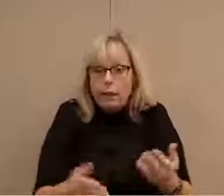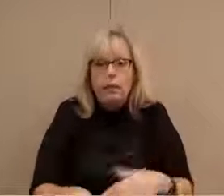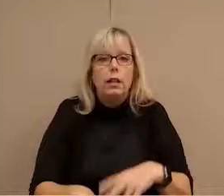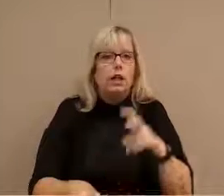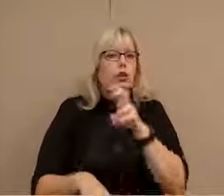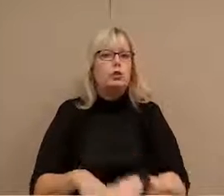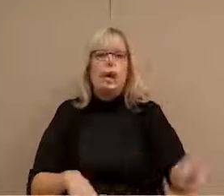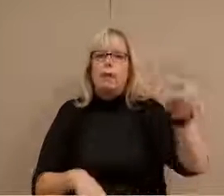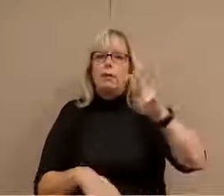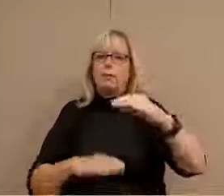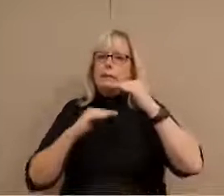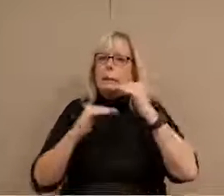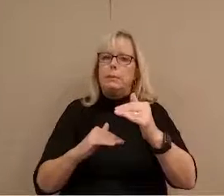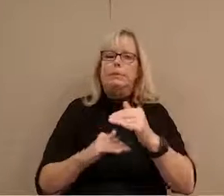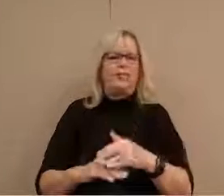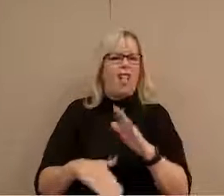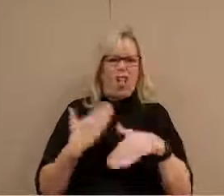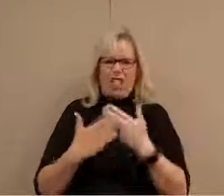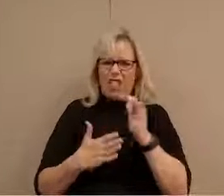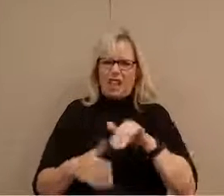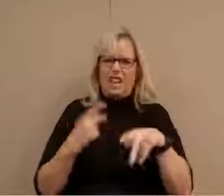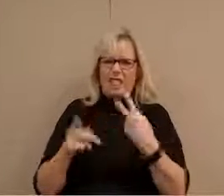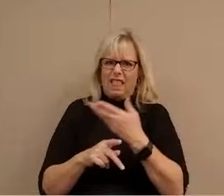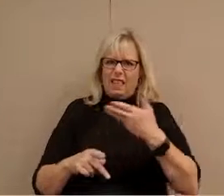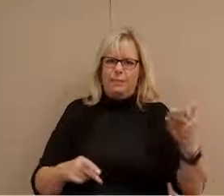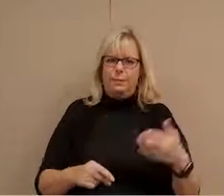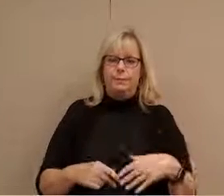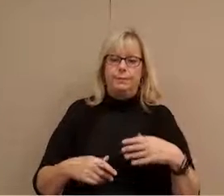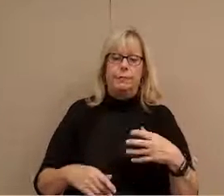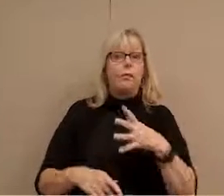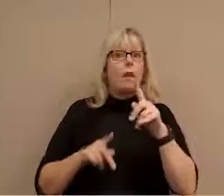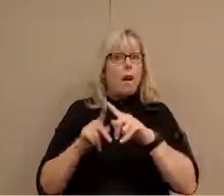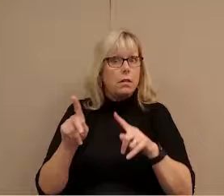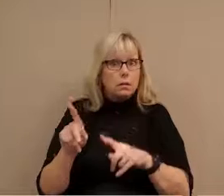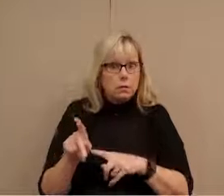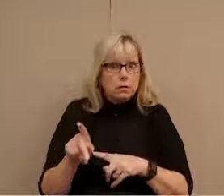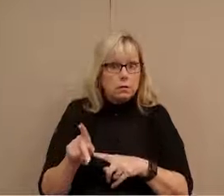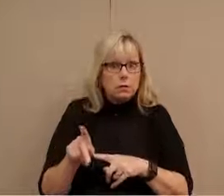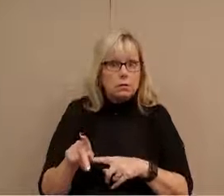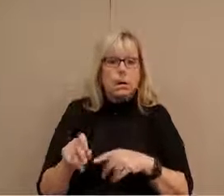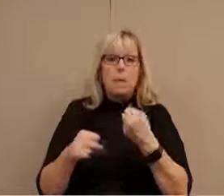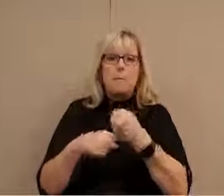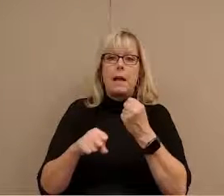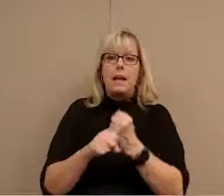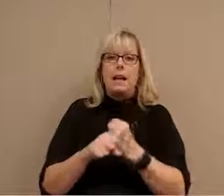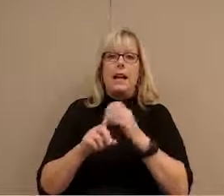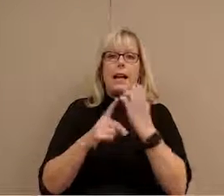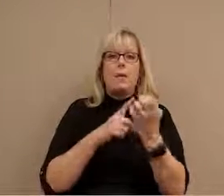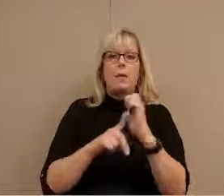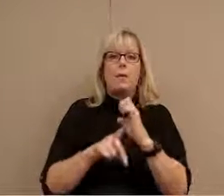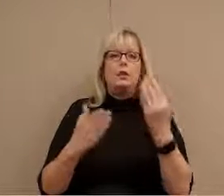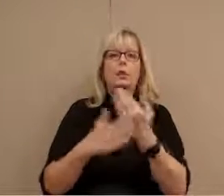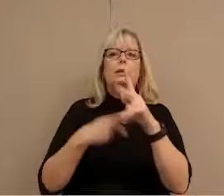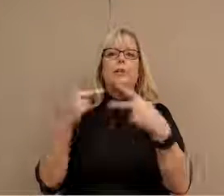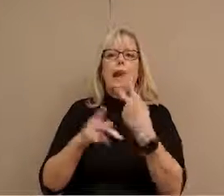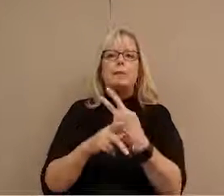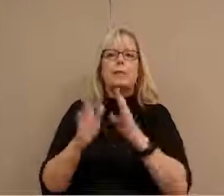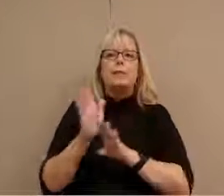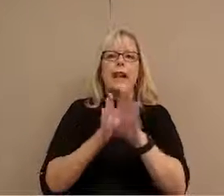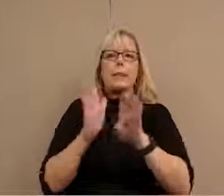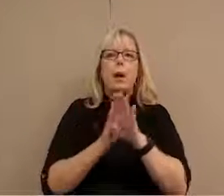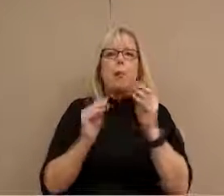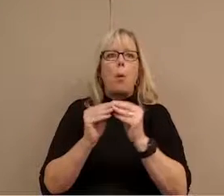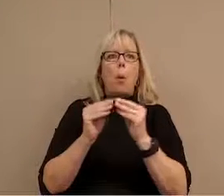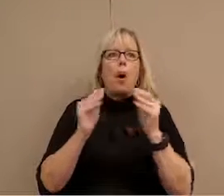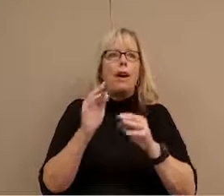Travel, I think, will be impacted, all those things. And not to mention, creating an environment for new variants among unvaccinated.